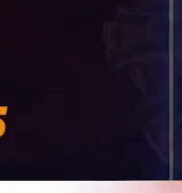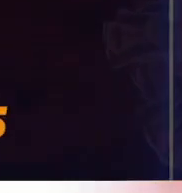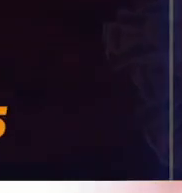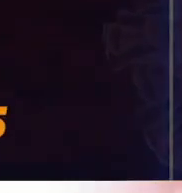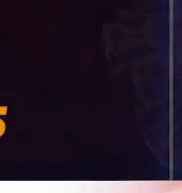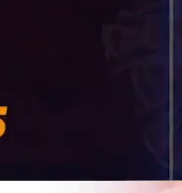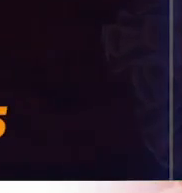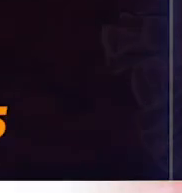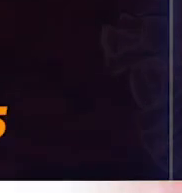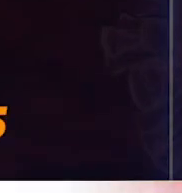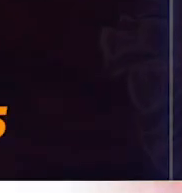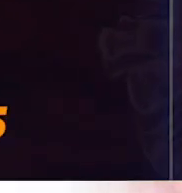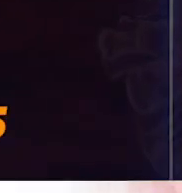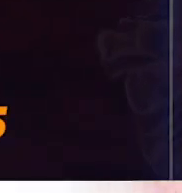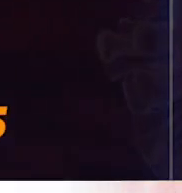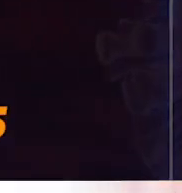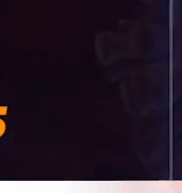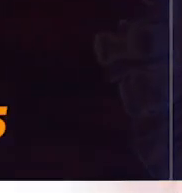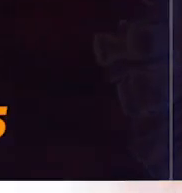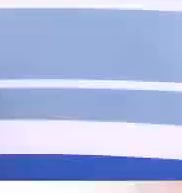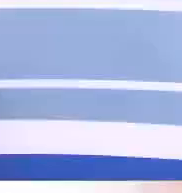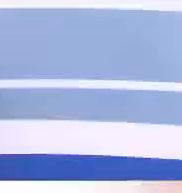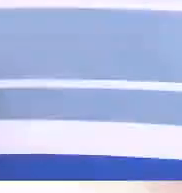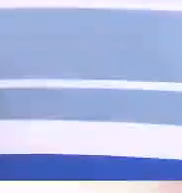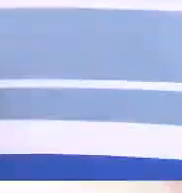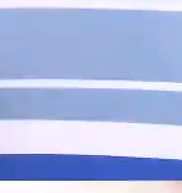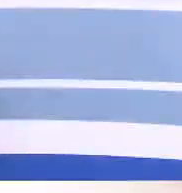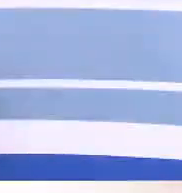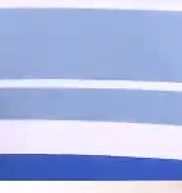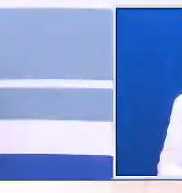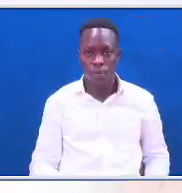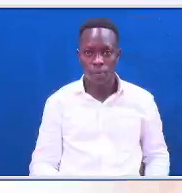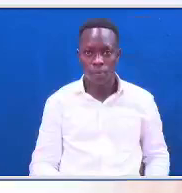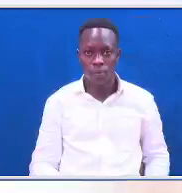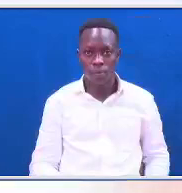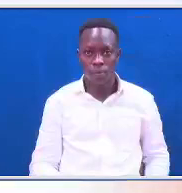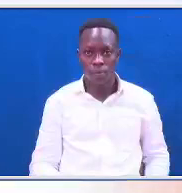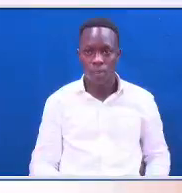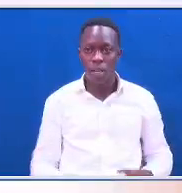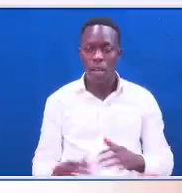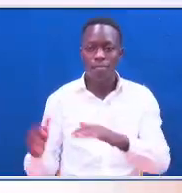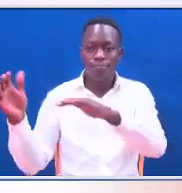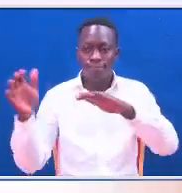127,625. Andrin Akilemi, TV 47. Elsewhere, transmitted.